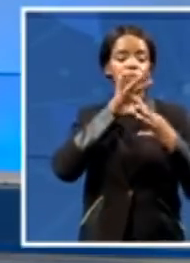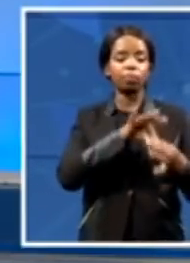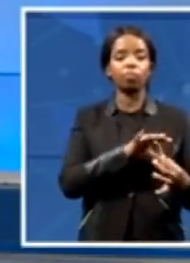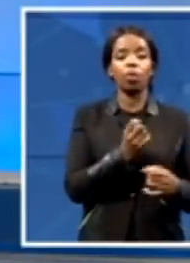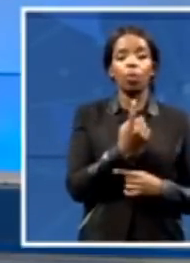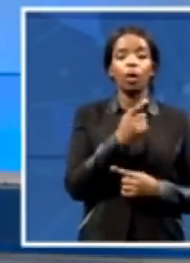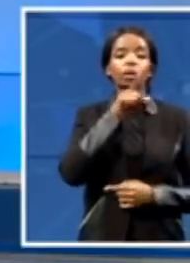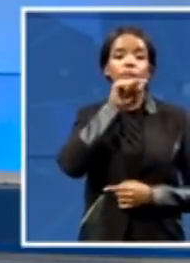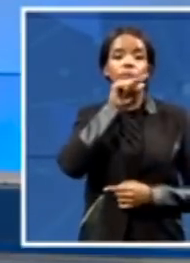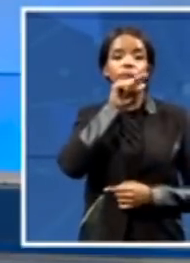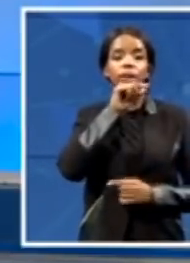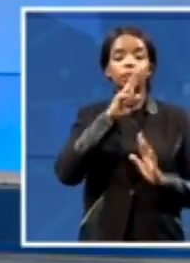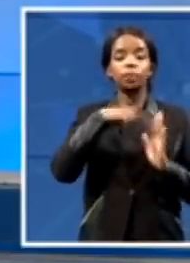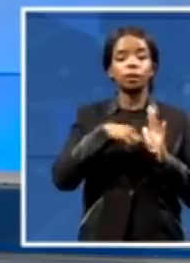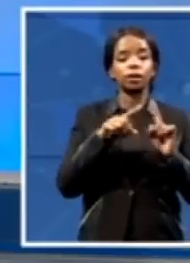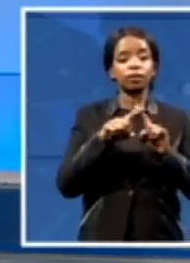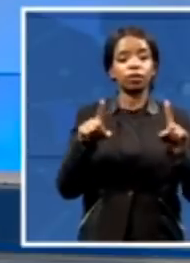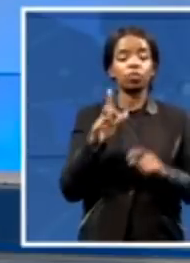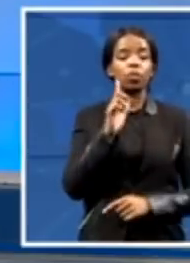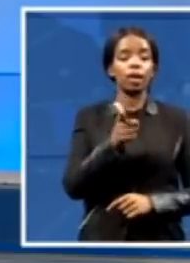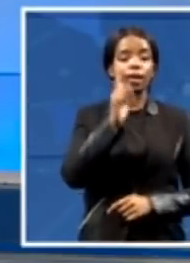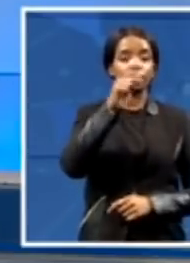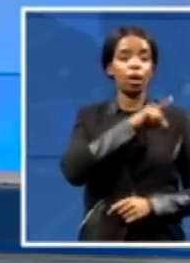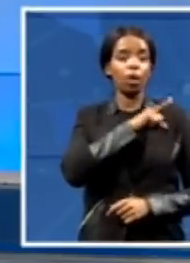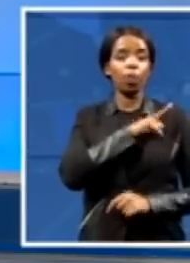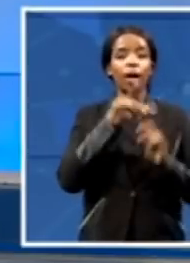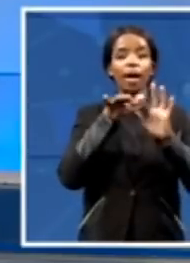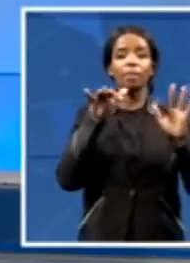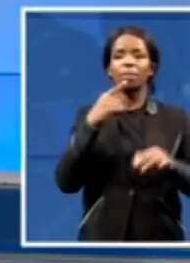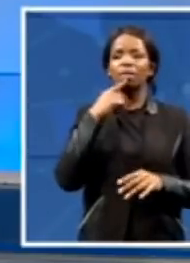saying that they're having the sun where they are and everything is all fine.